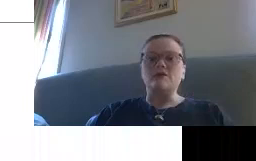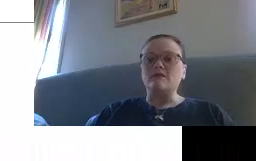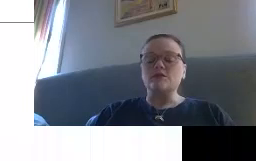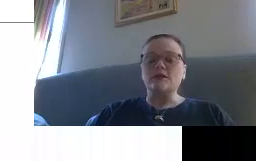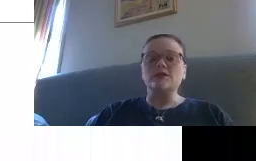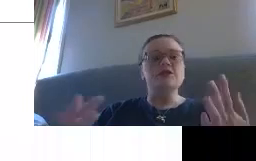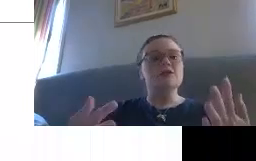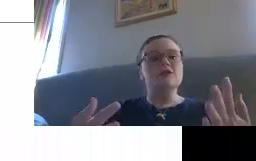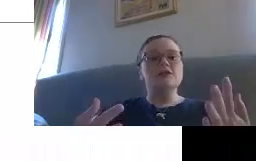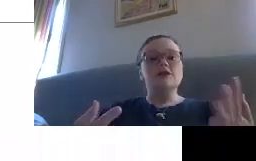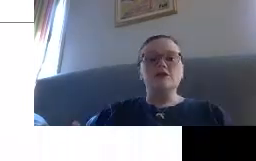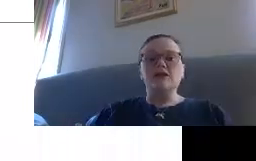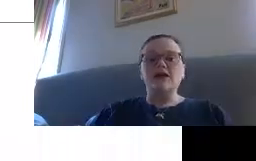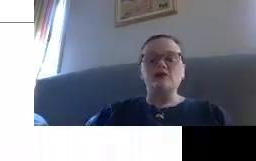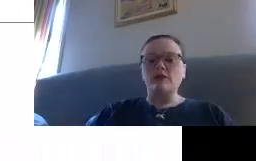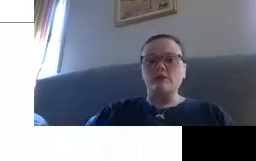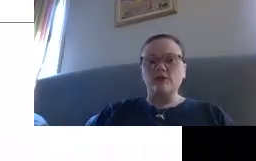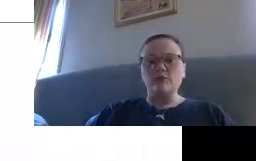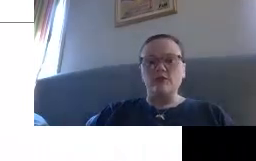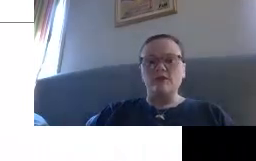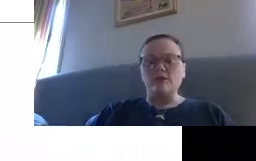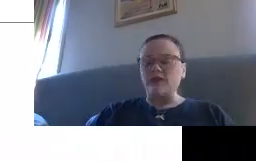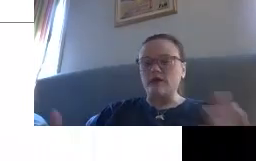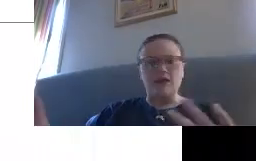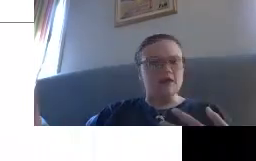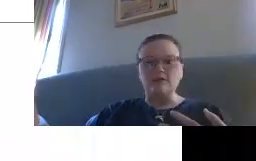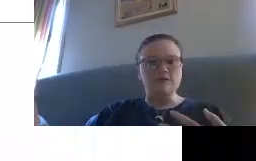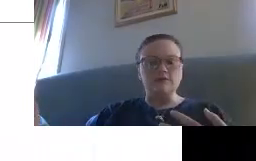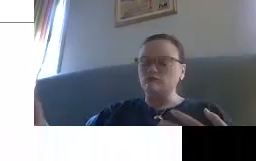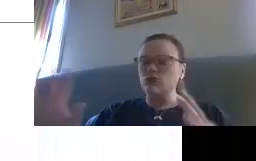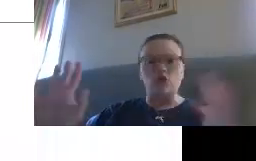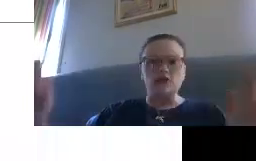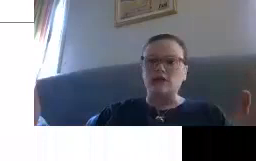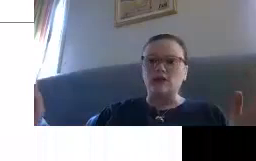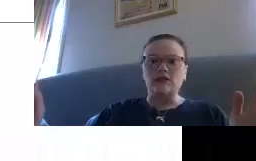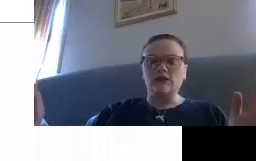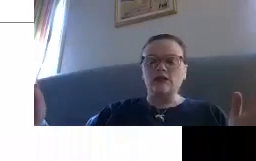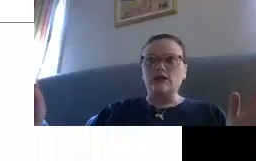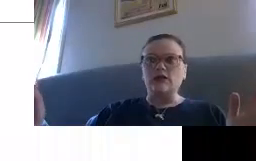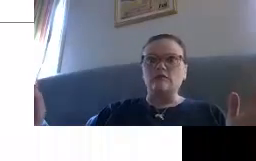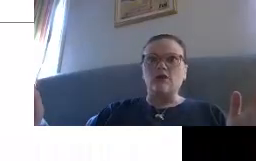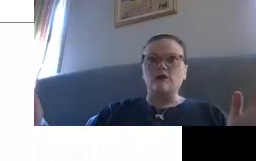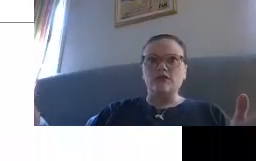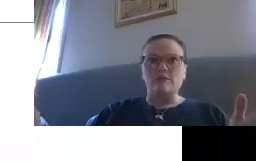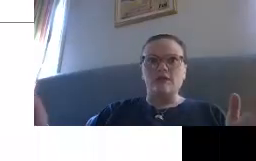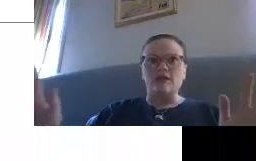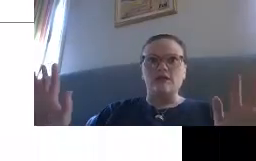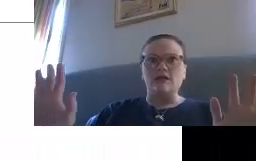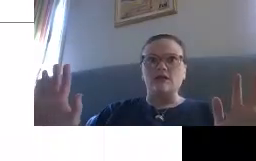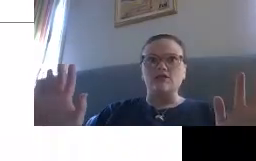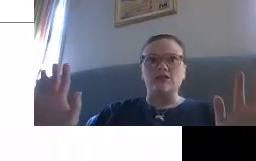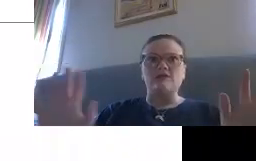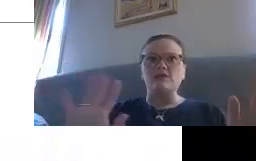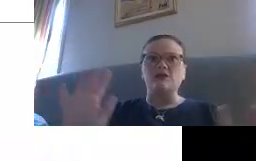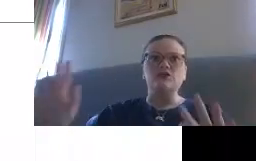Because one of the things we learned, you can only have about 3 people on there without getting totally off topic